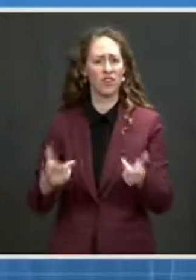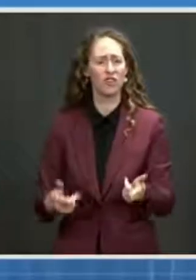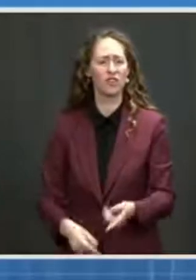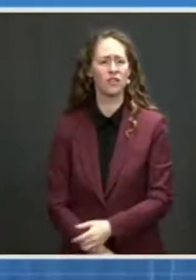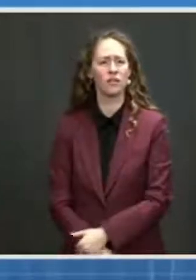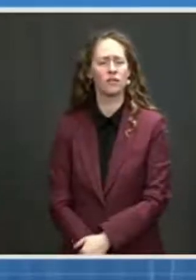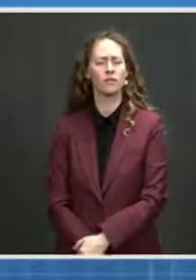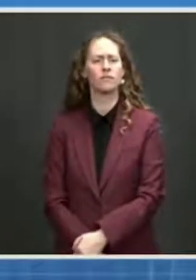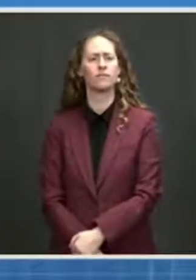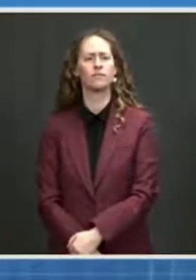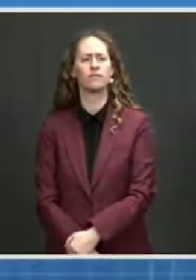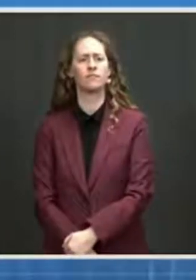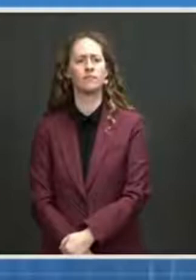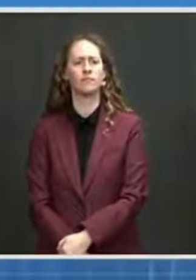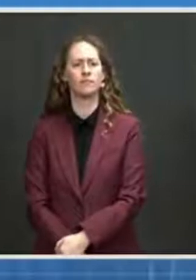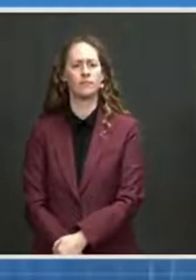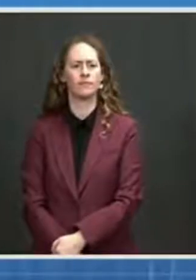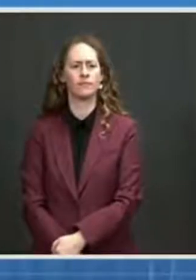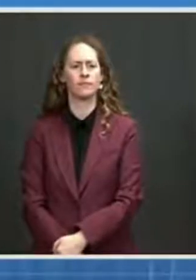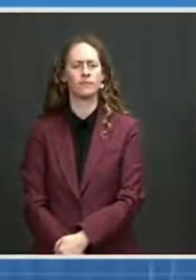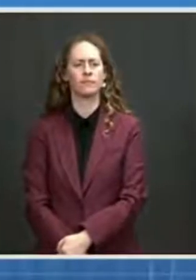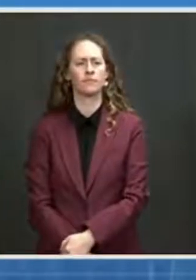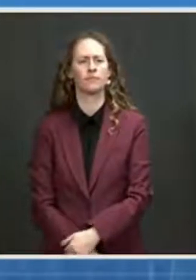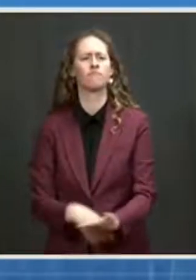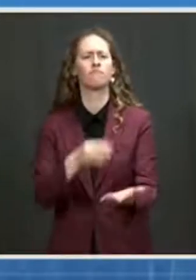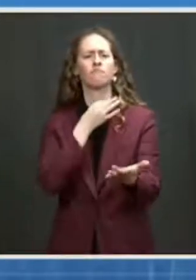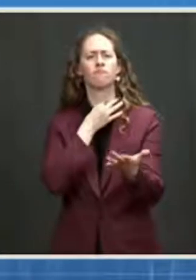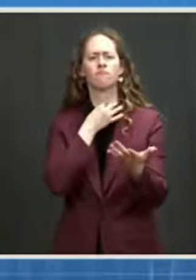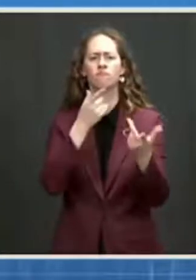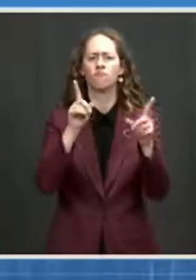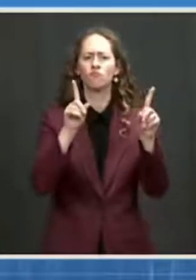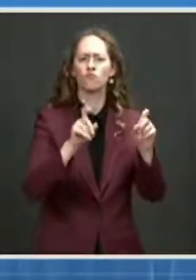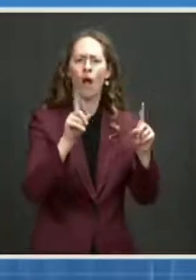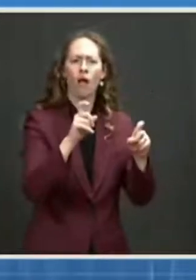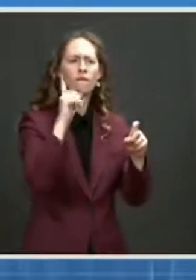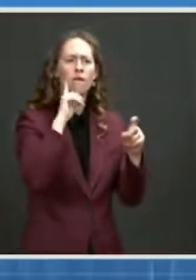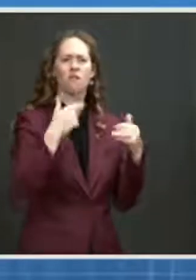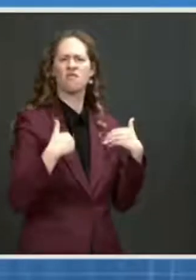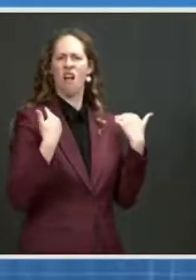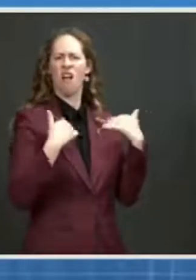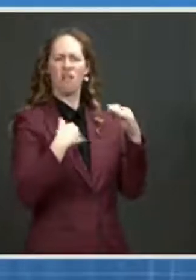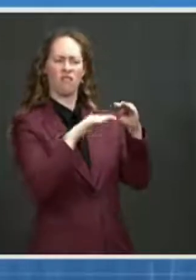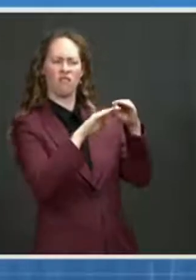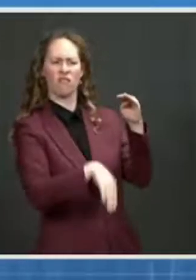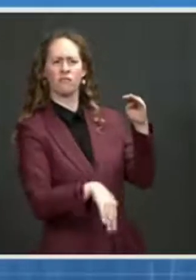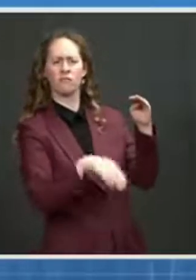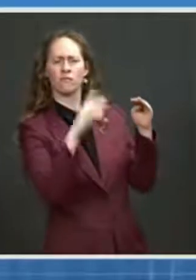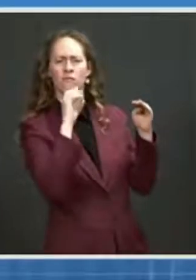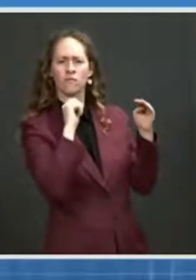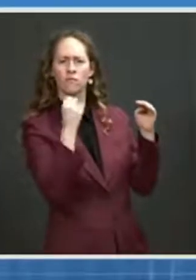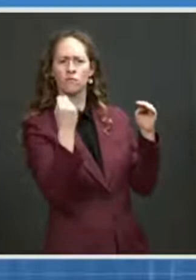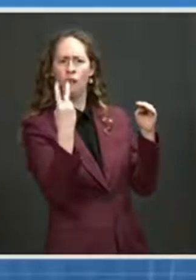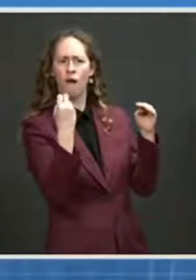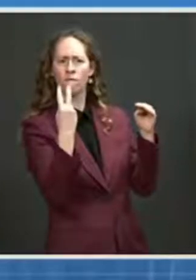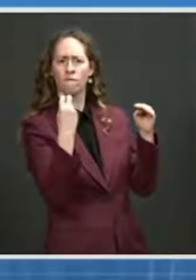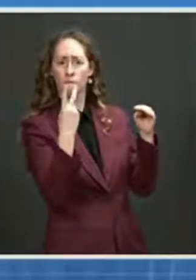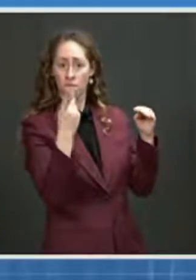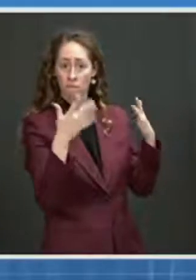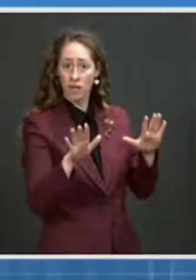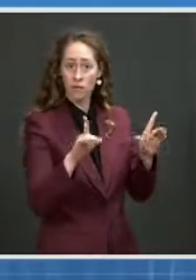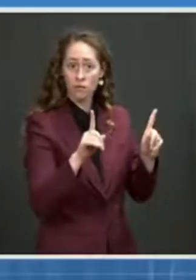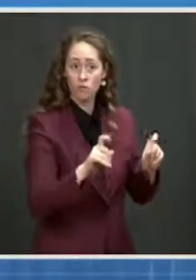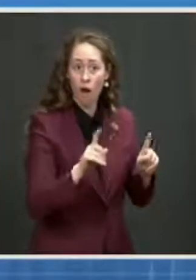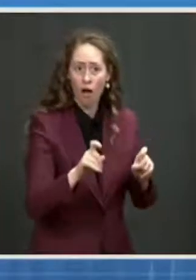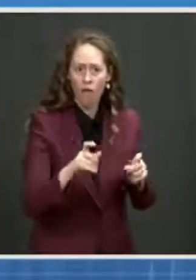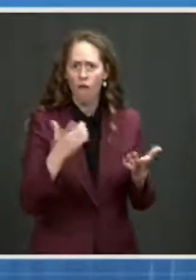importance of trials in kids under age 12, with Pfizer starting its phase 2/3 in kids ages 5 to 11 today, and the fact that